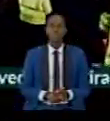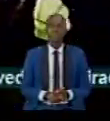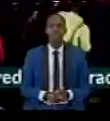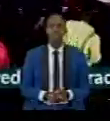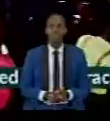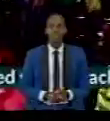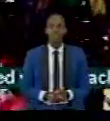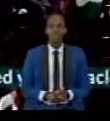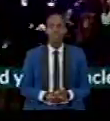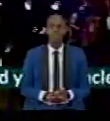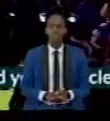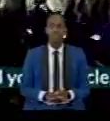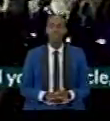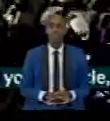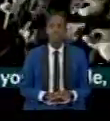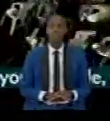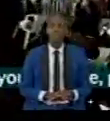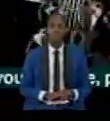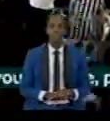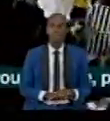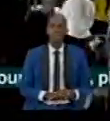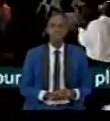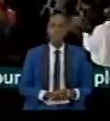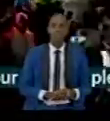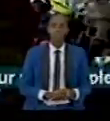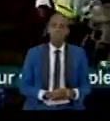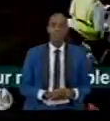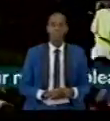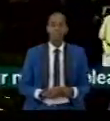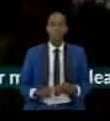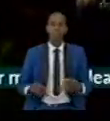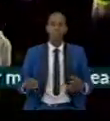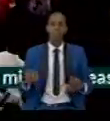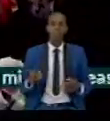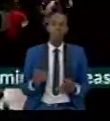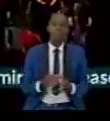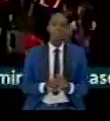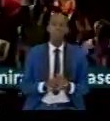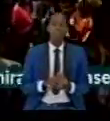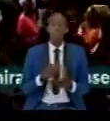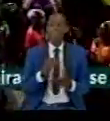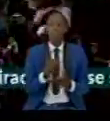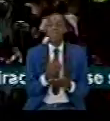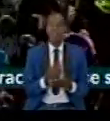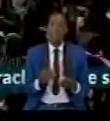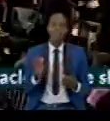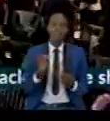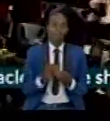More and more, clap properly. The longer you're clapping, the more your miracle.